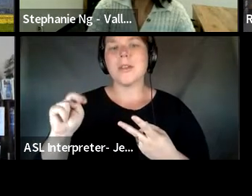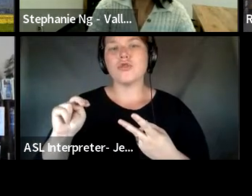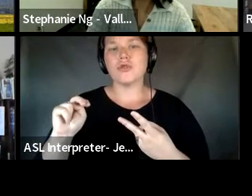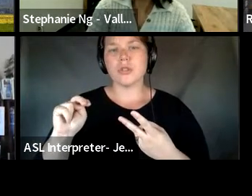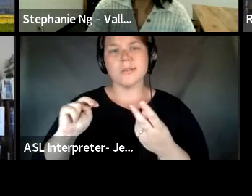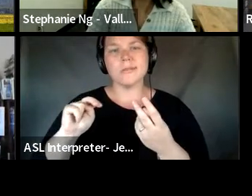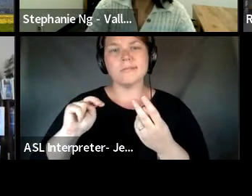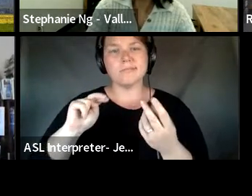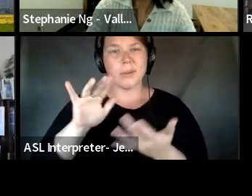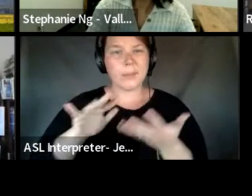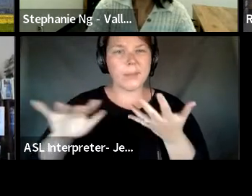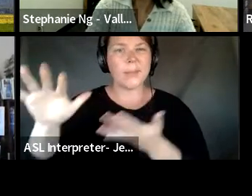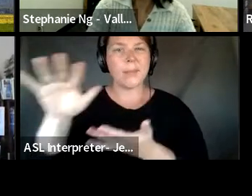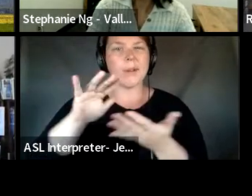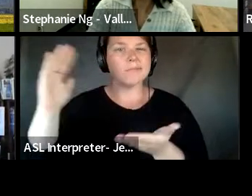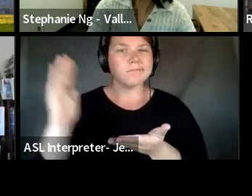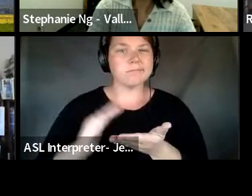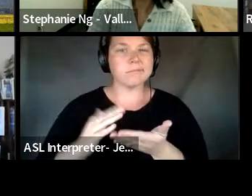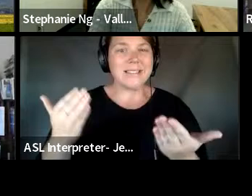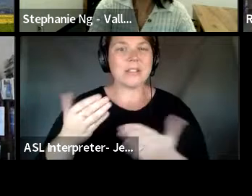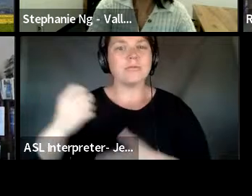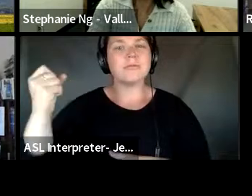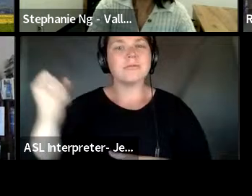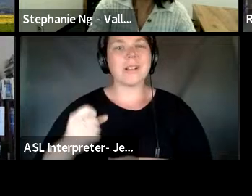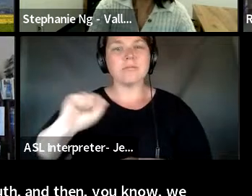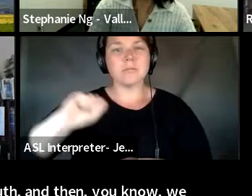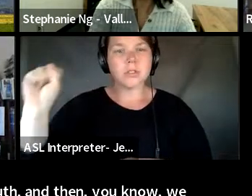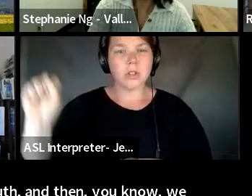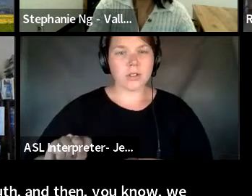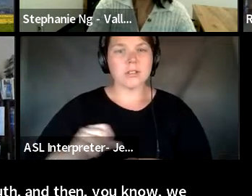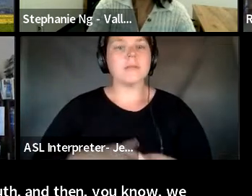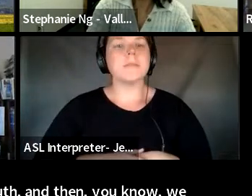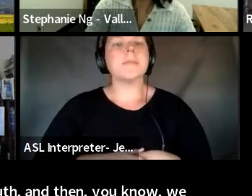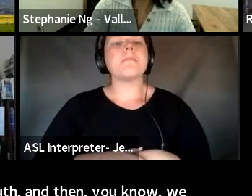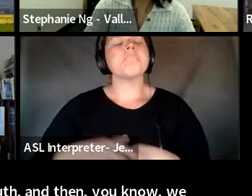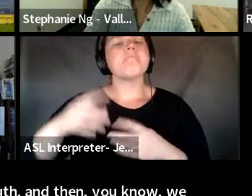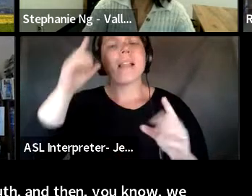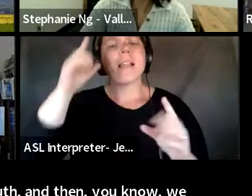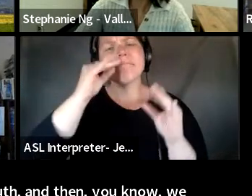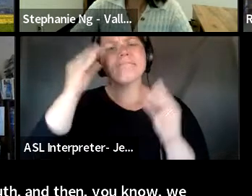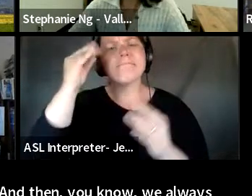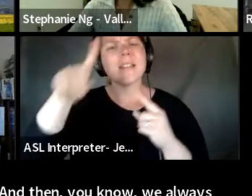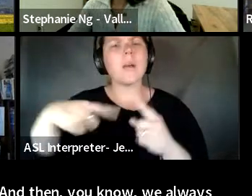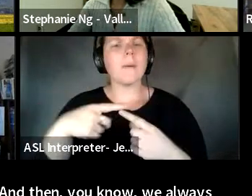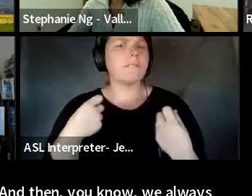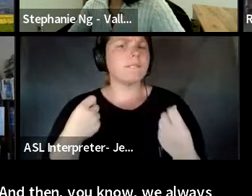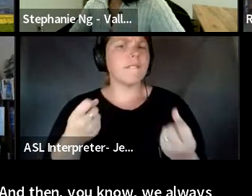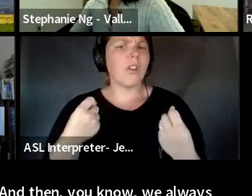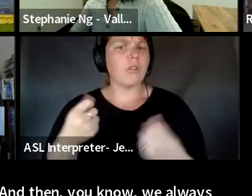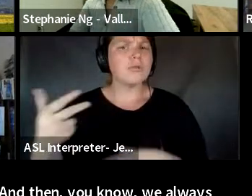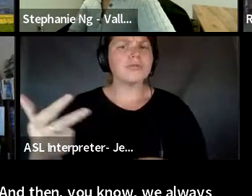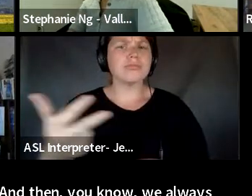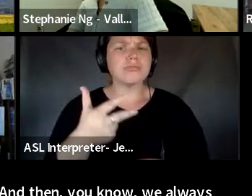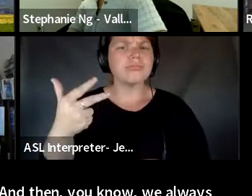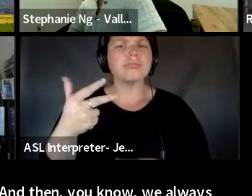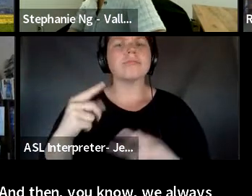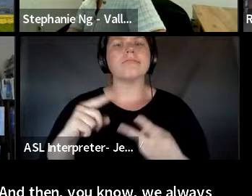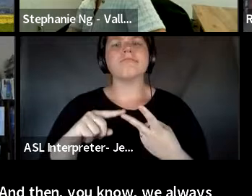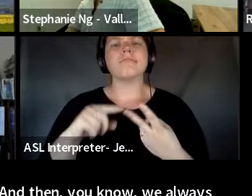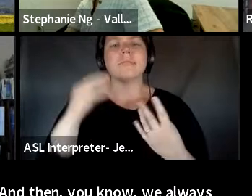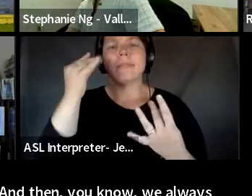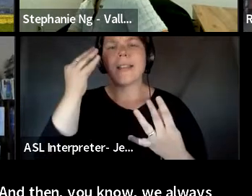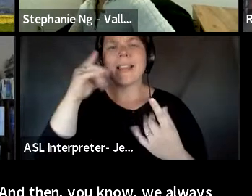in, South Stockton. We always think about vehicles, we think about some, other